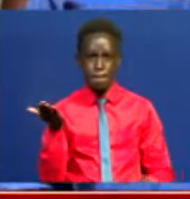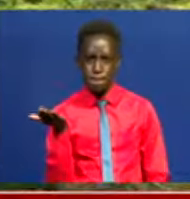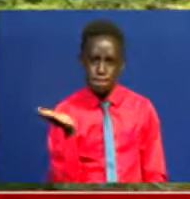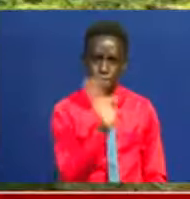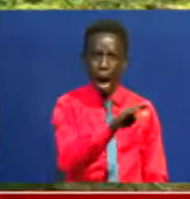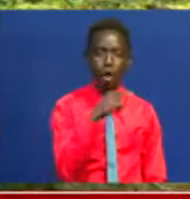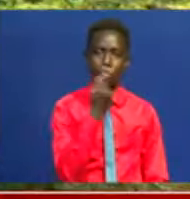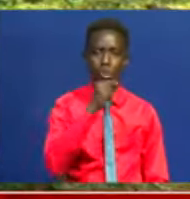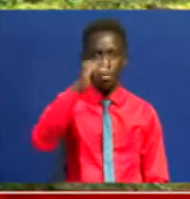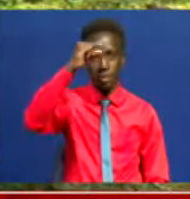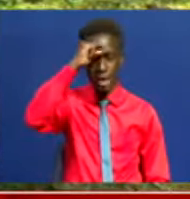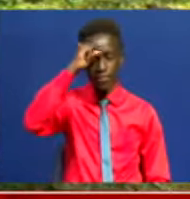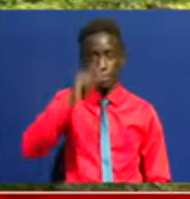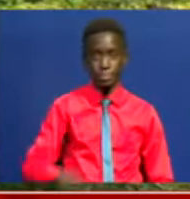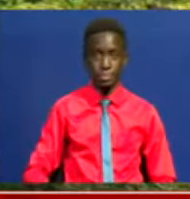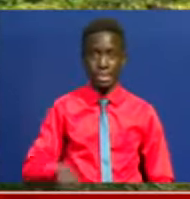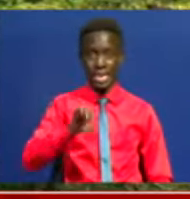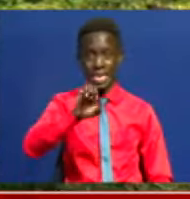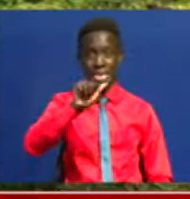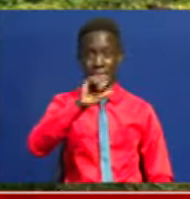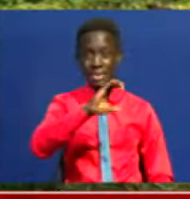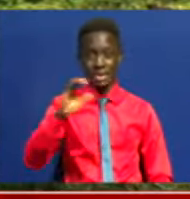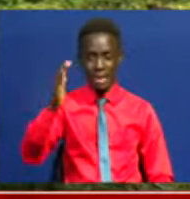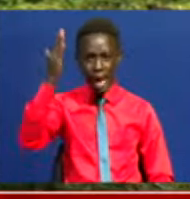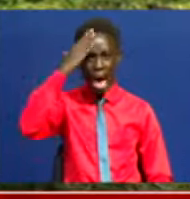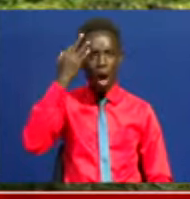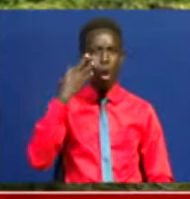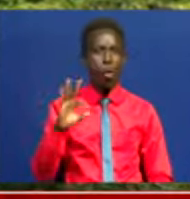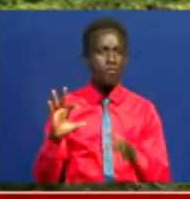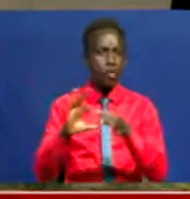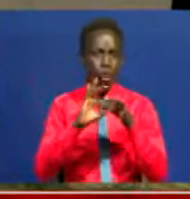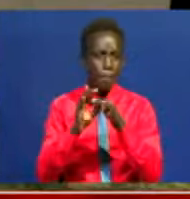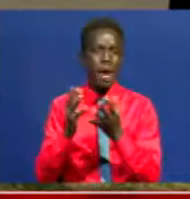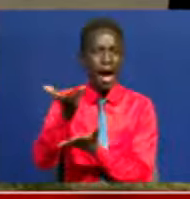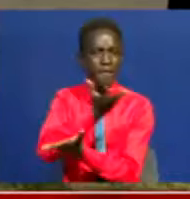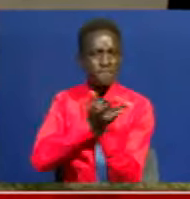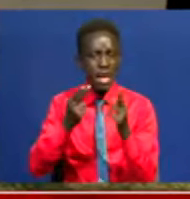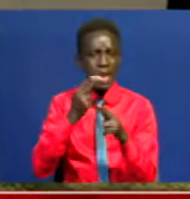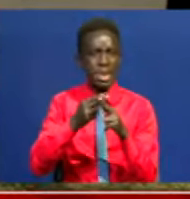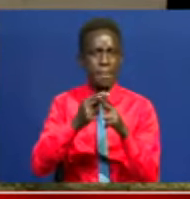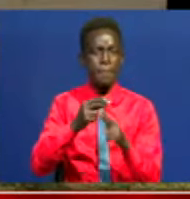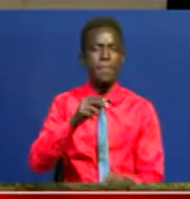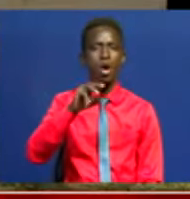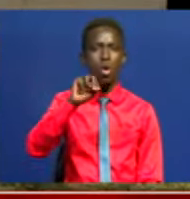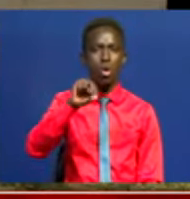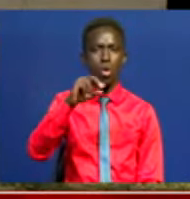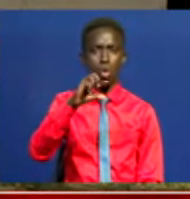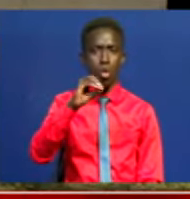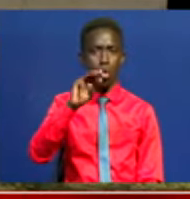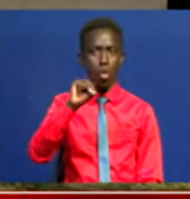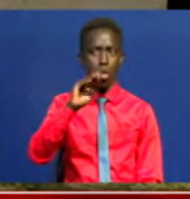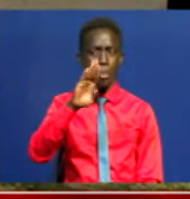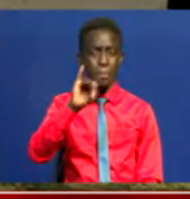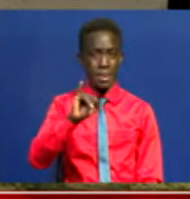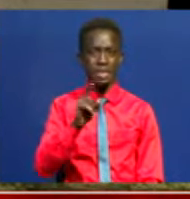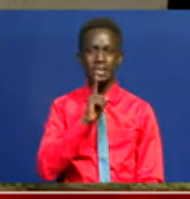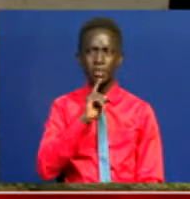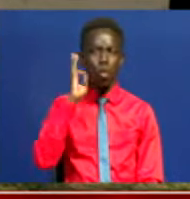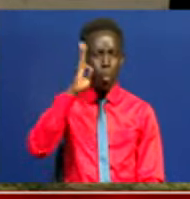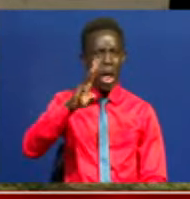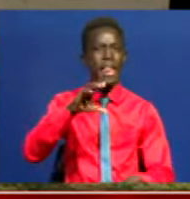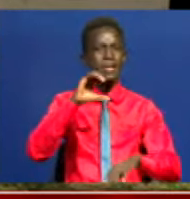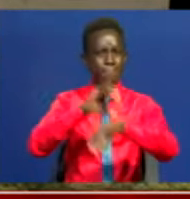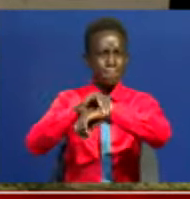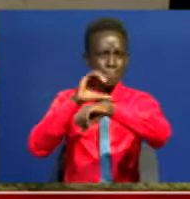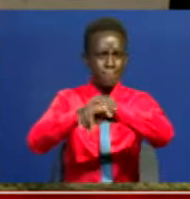government. EACC Head of Corporate Affairs and Communication Eric Ngobi says they are also pursuing the reclamation of 20 more unlawfully